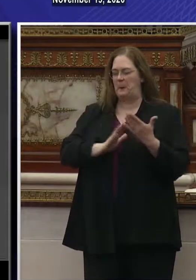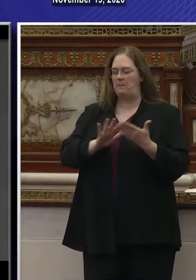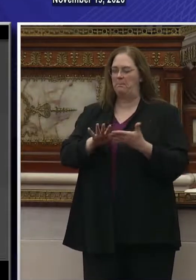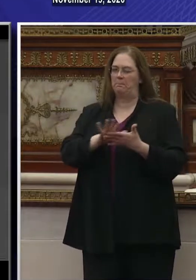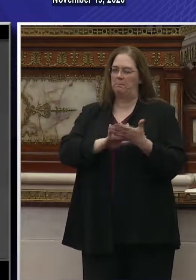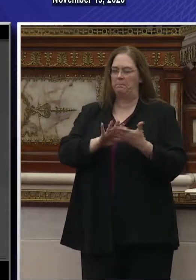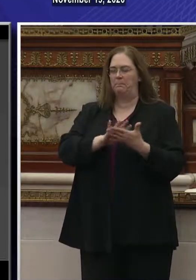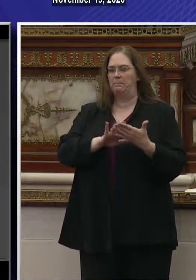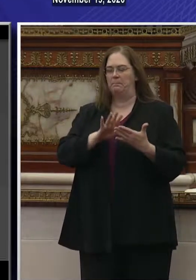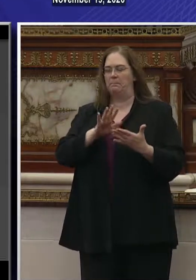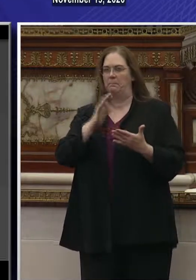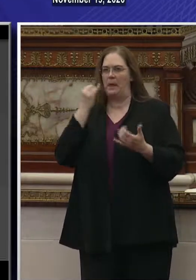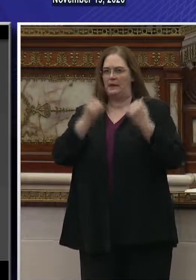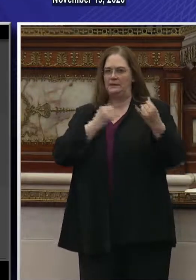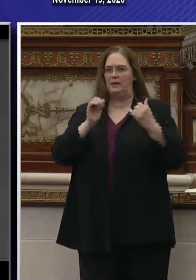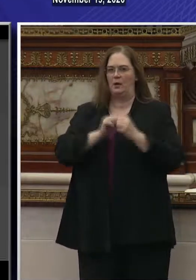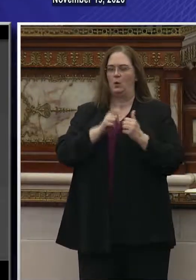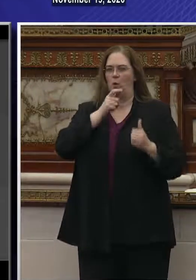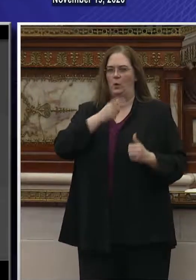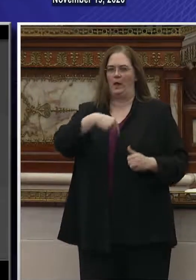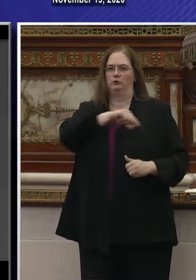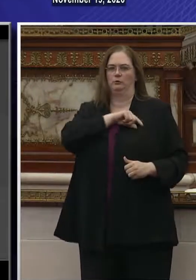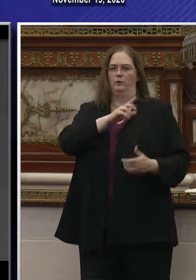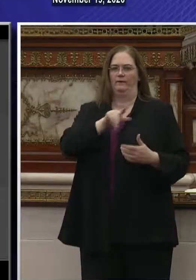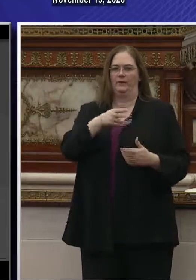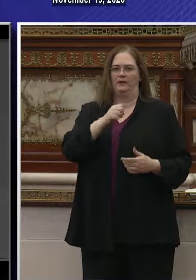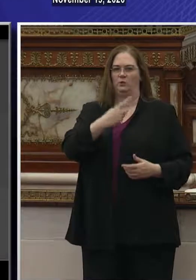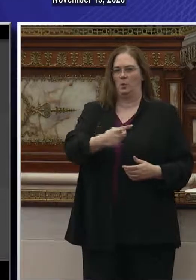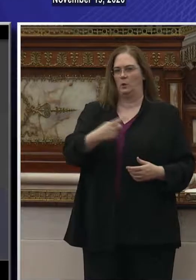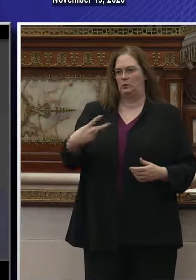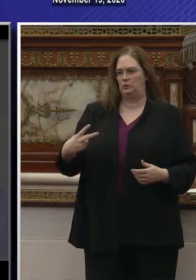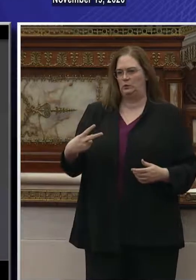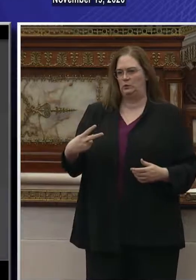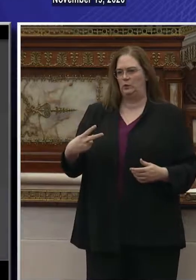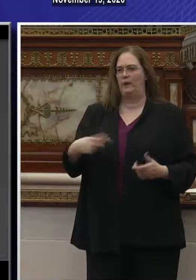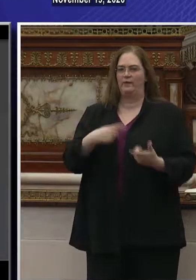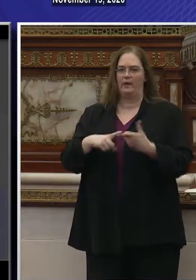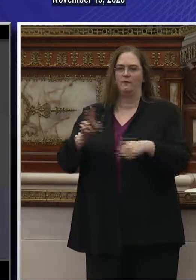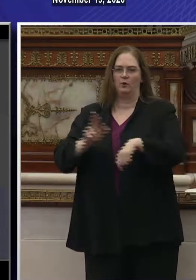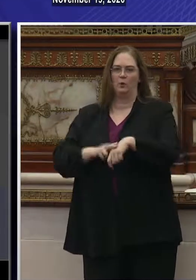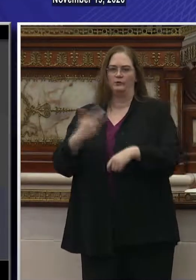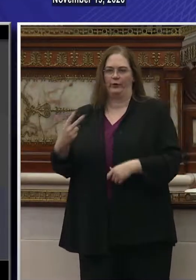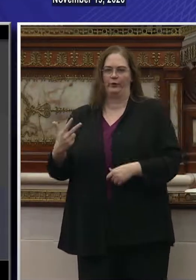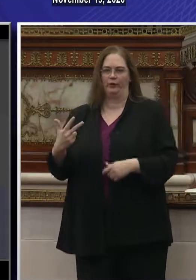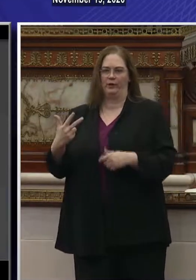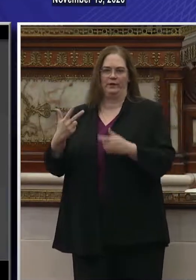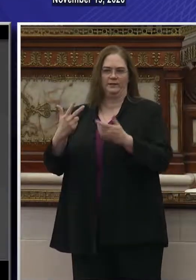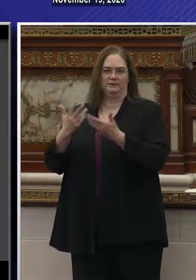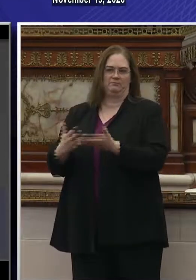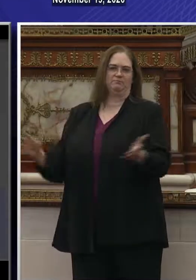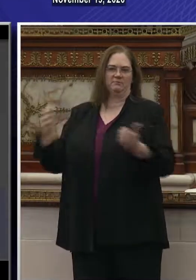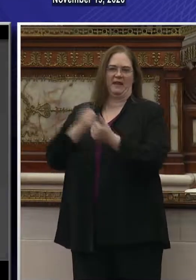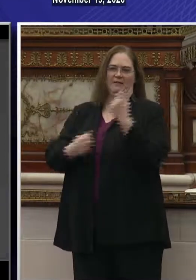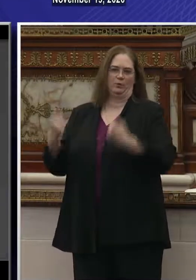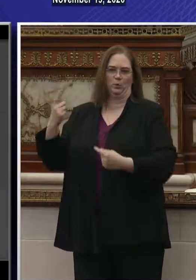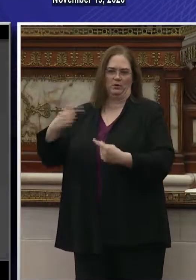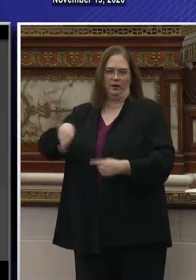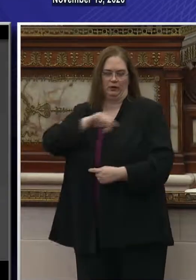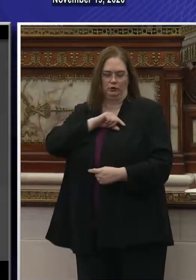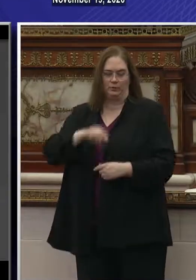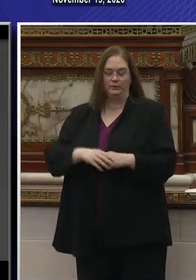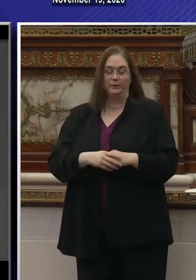would be eligible in phase 1 and in phase 2. And then, of course, phase 3 is the entire city being